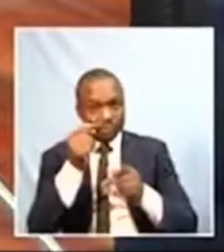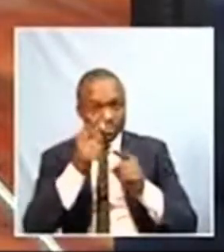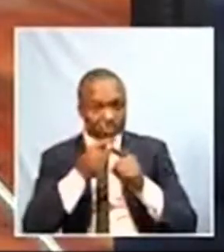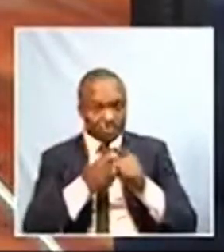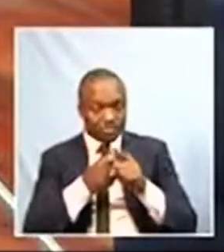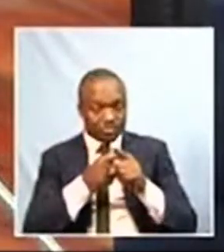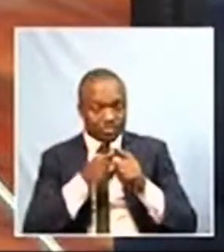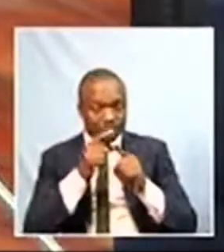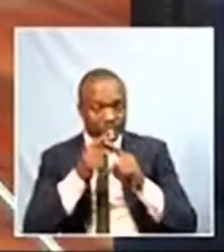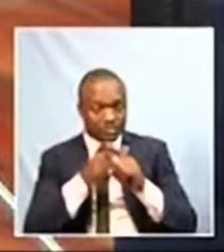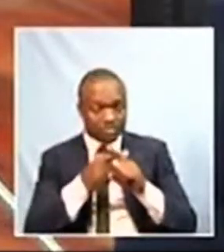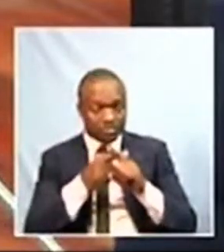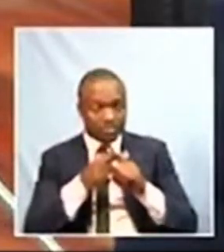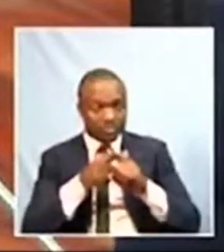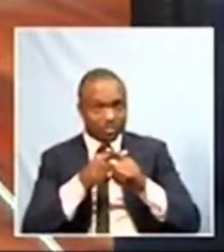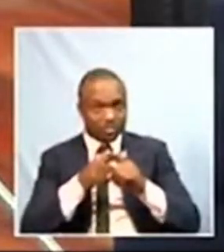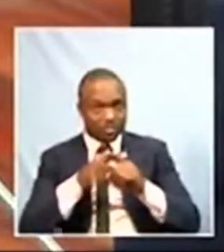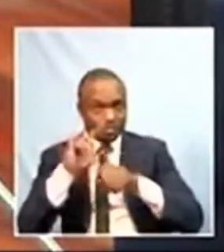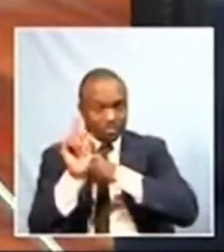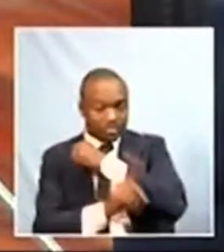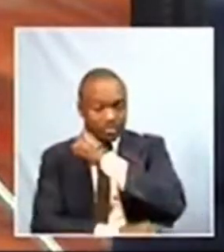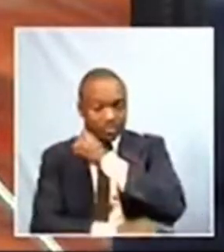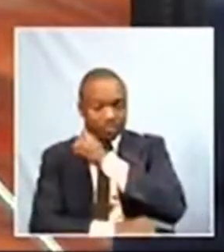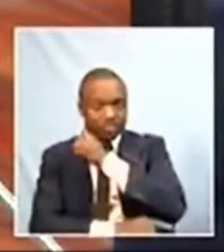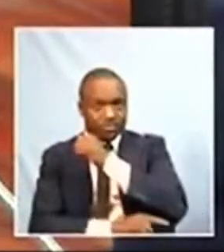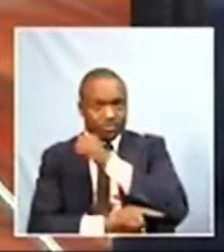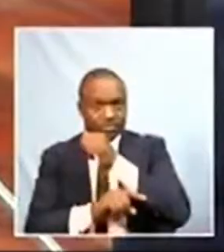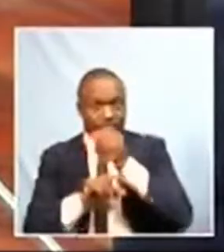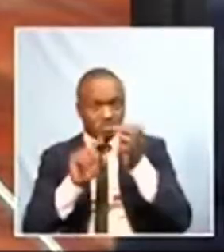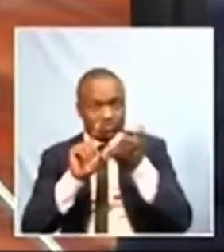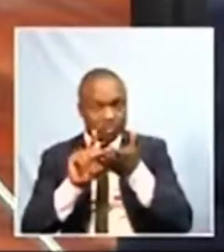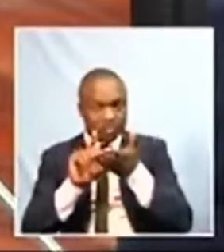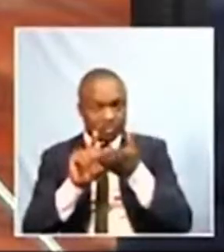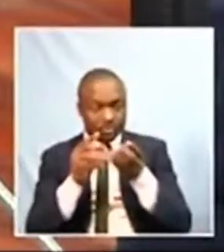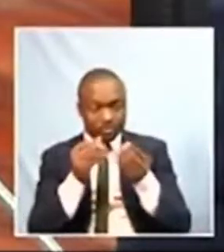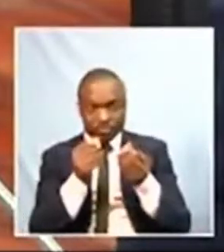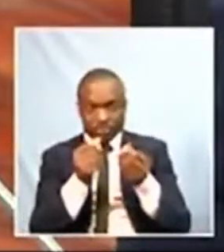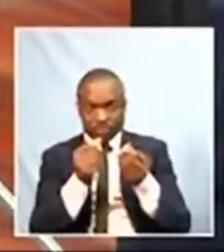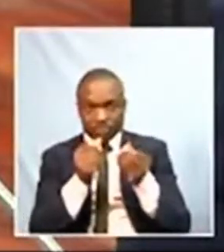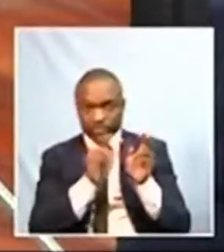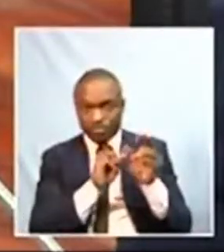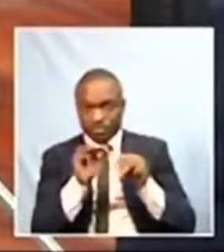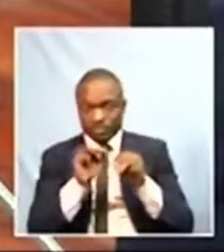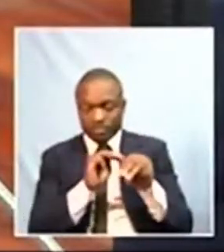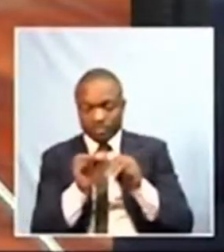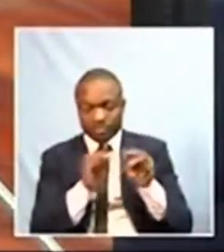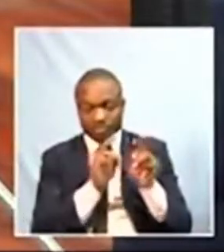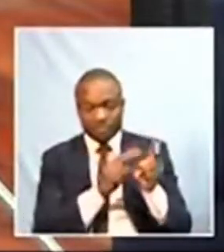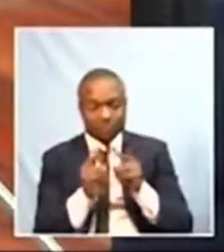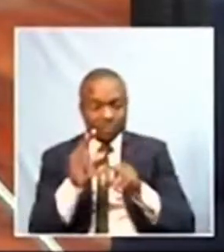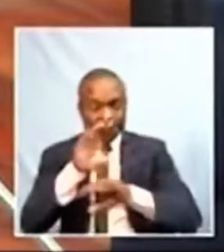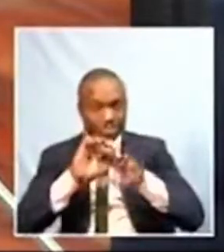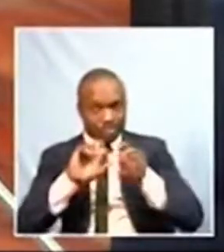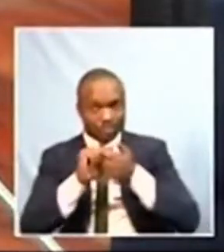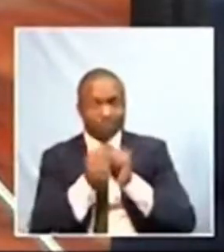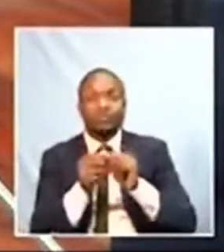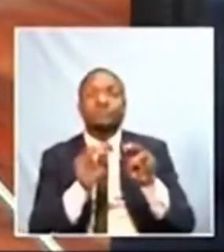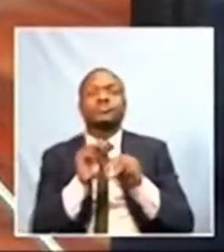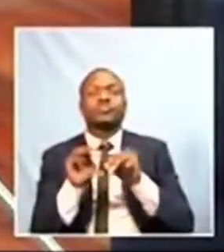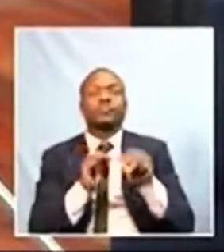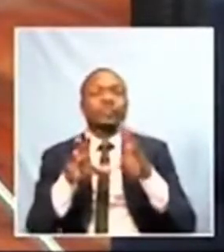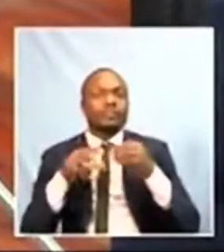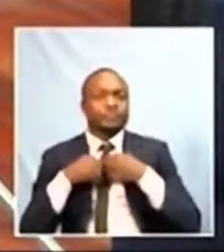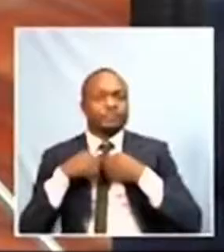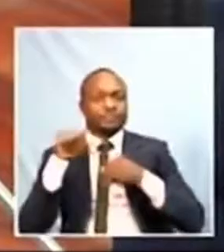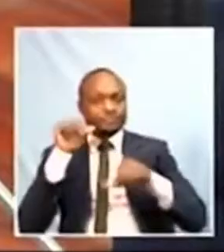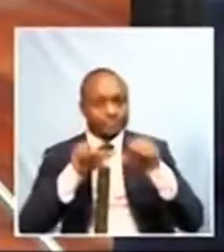and penalties under soft loans. Management response. The cause of the query. Management